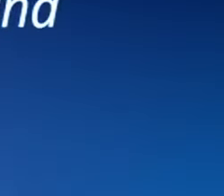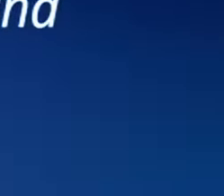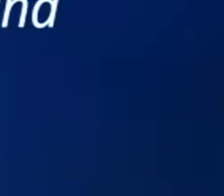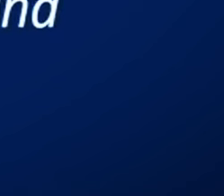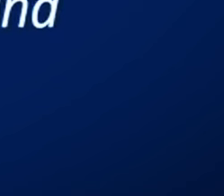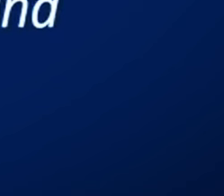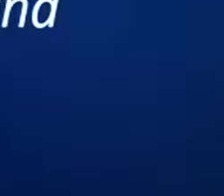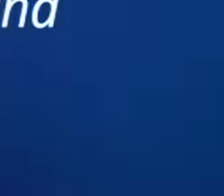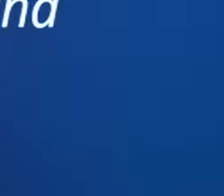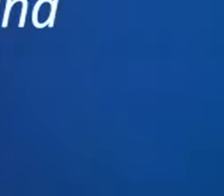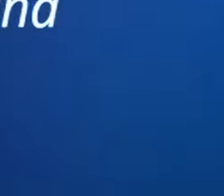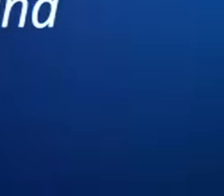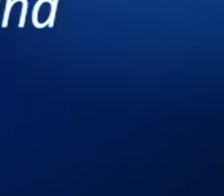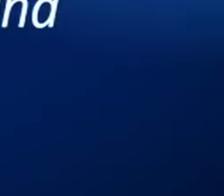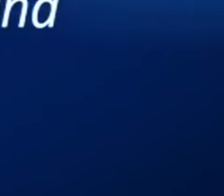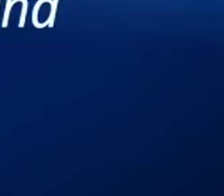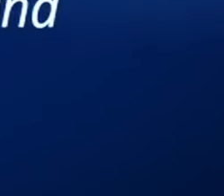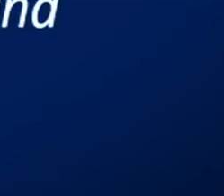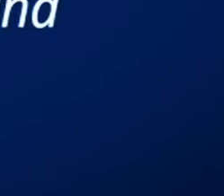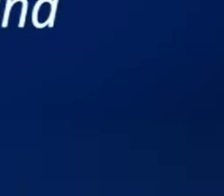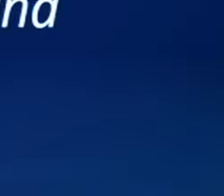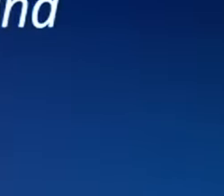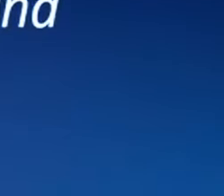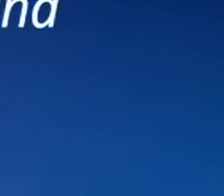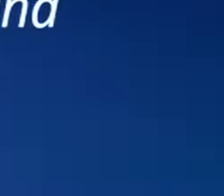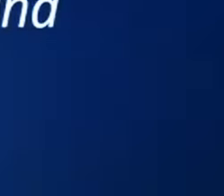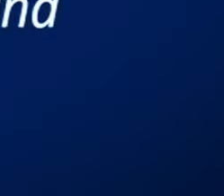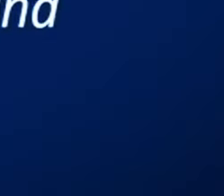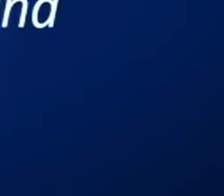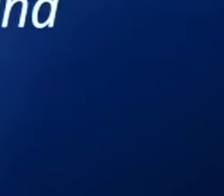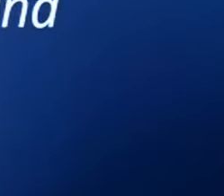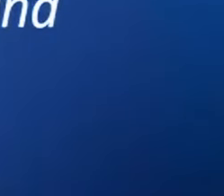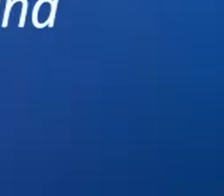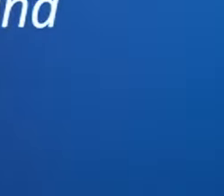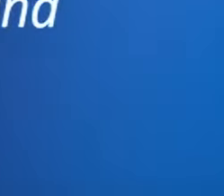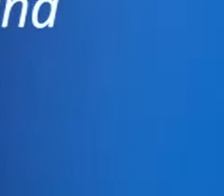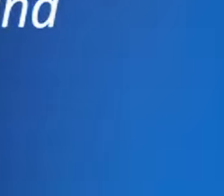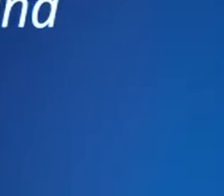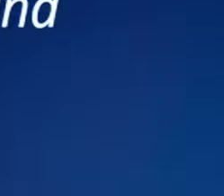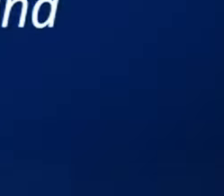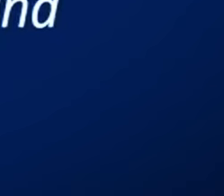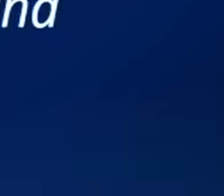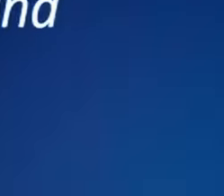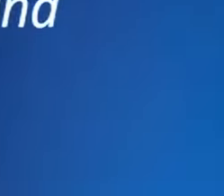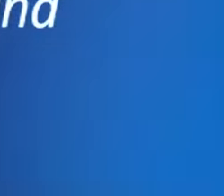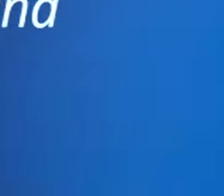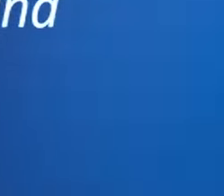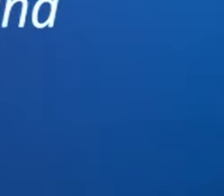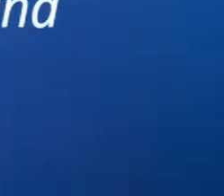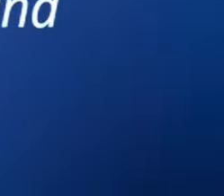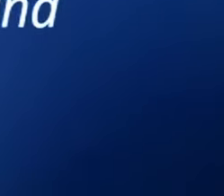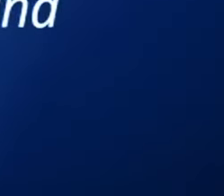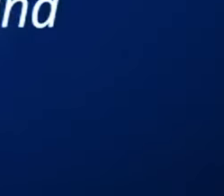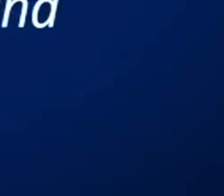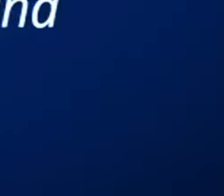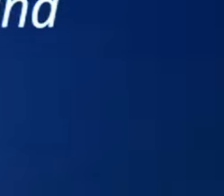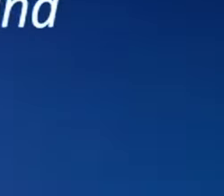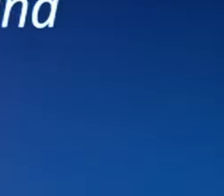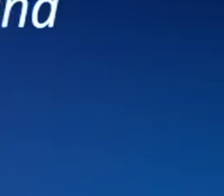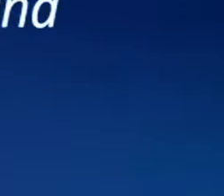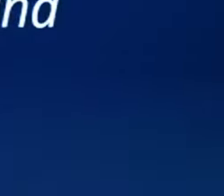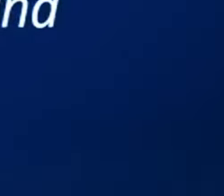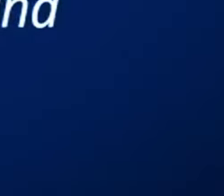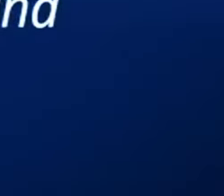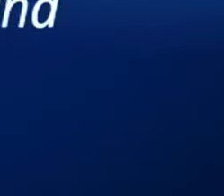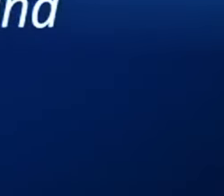heart said na kuma nankasa eti with the intention of making peace or receiving forgiveness and